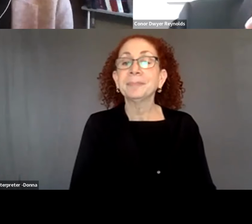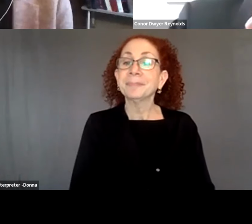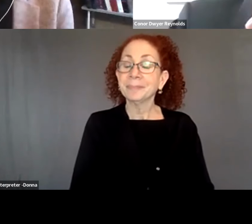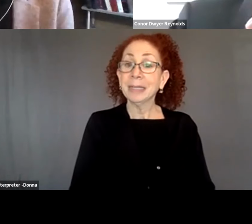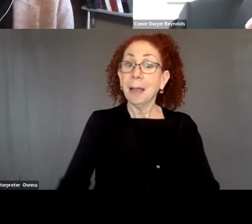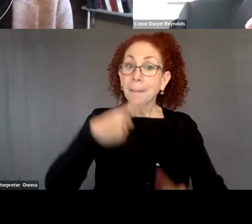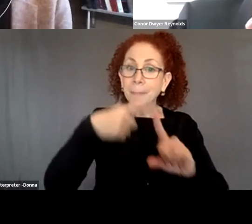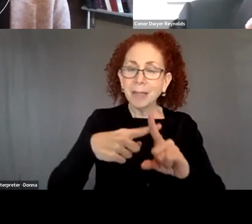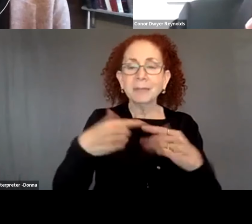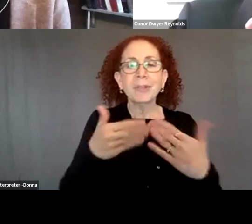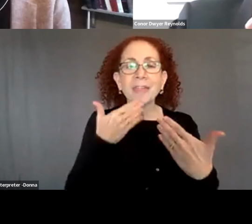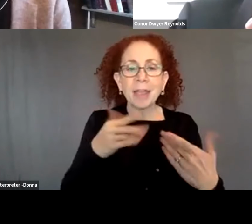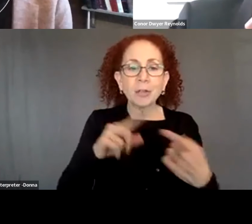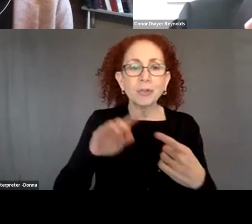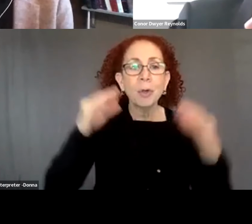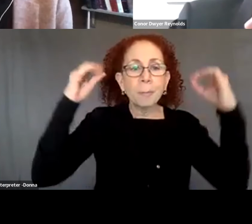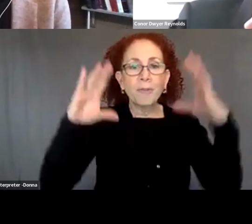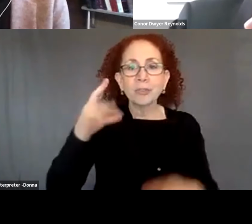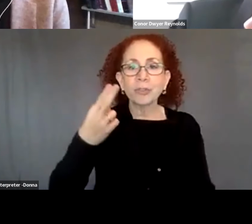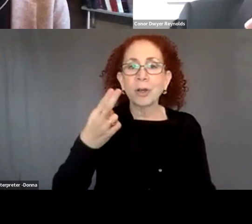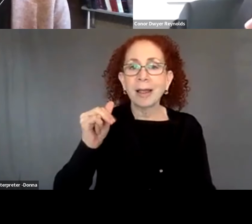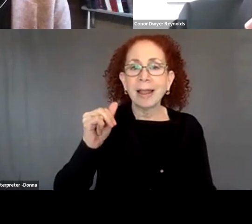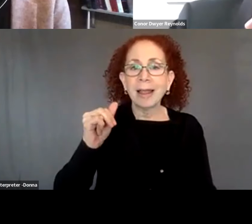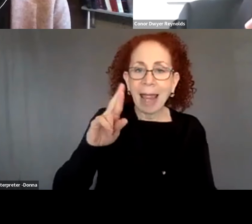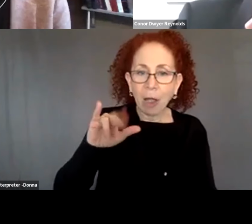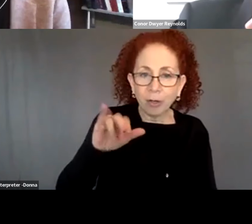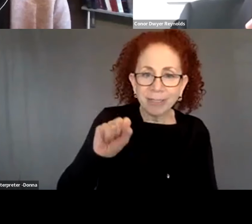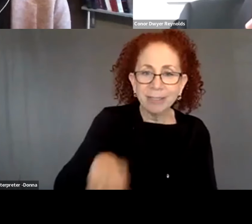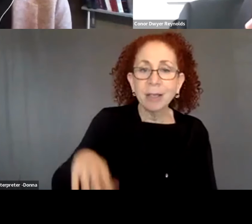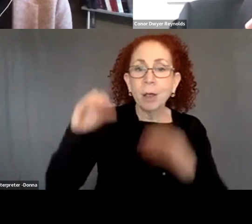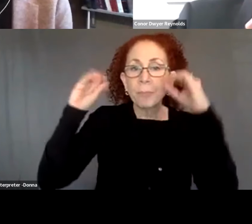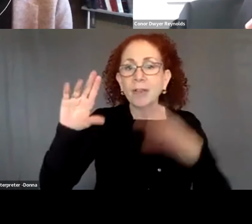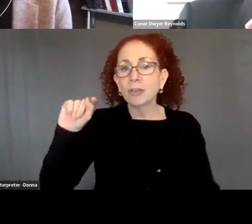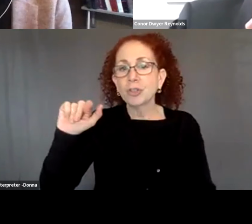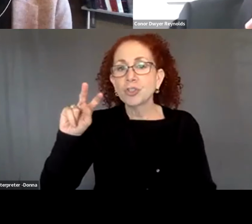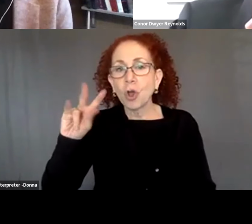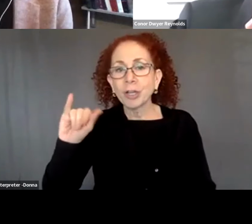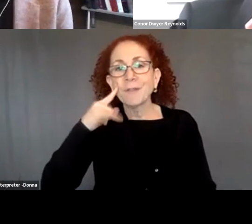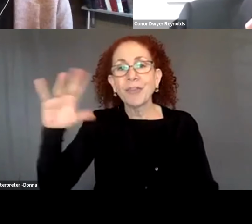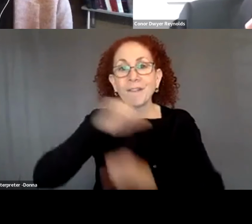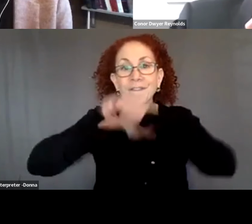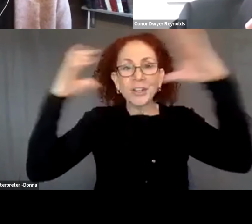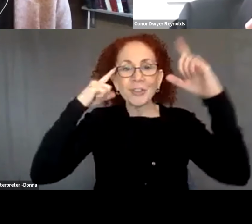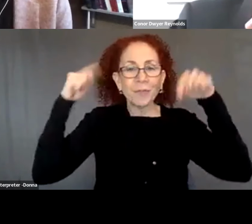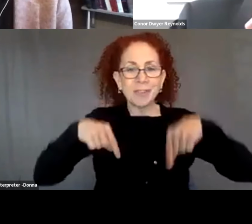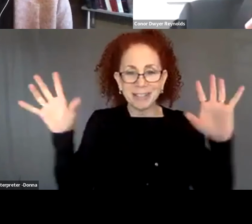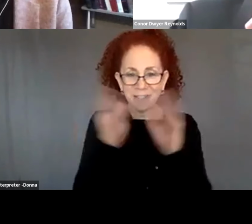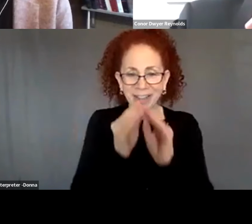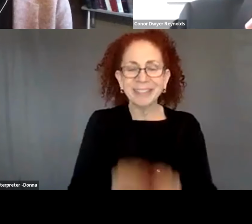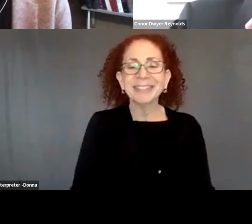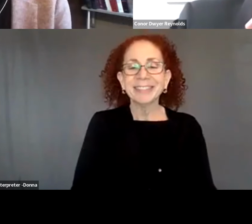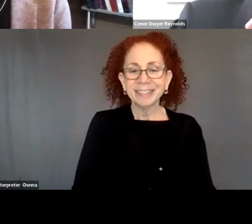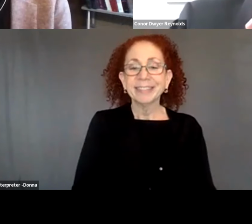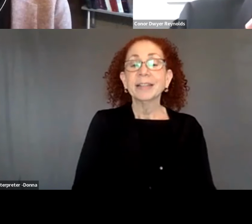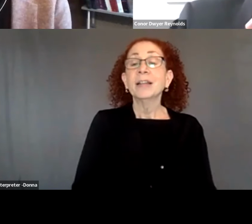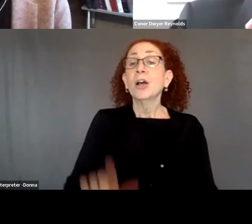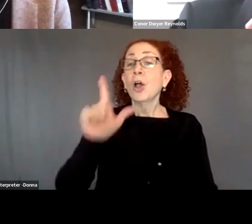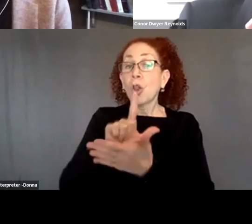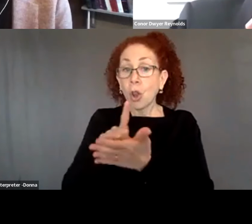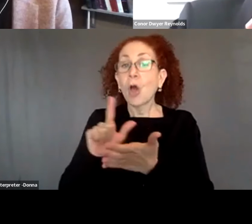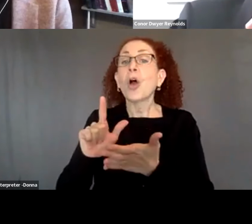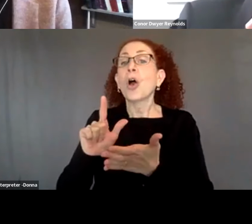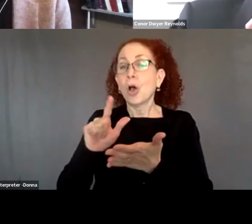special thanks to Professor Harris and Tani and for their vision for this event. I want to thank the law student organizers,